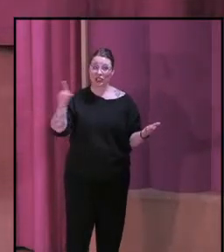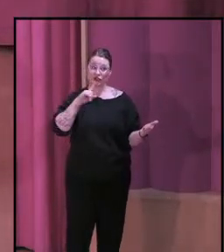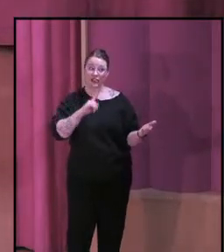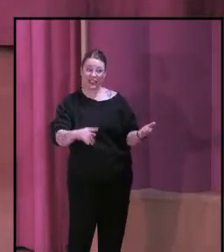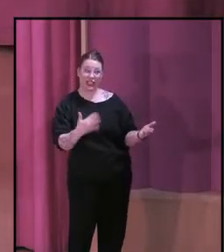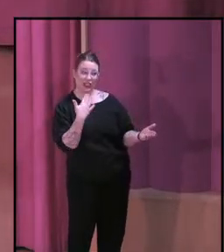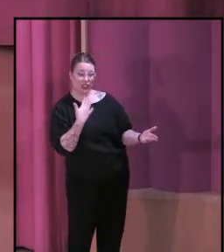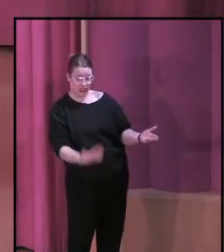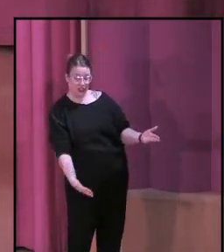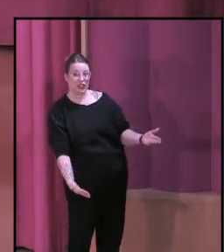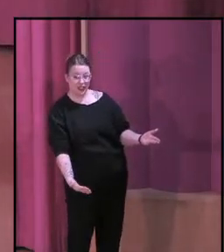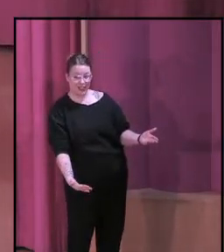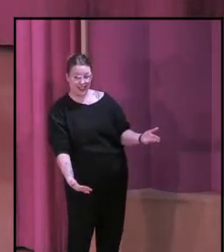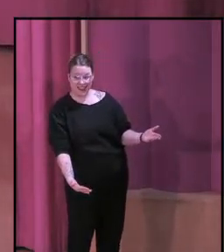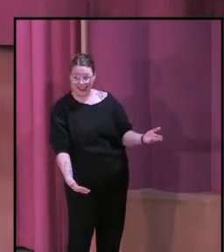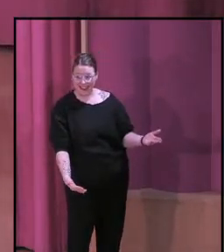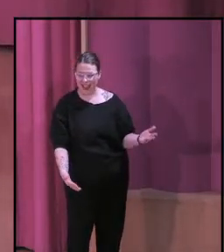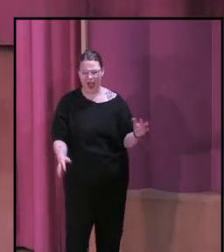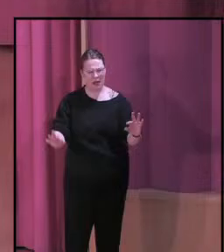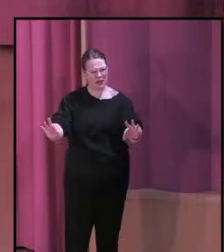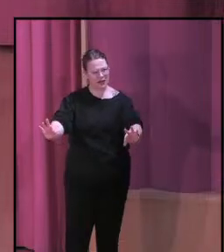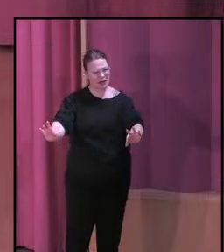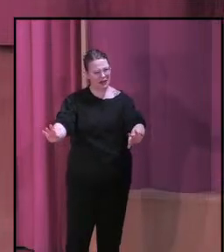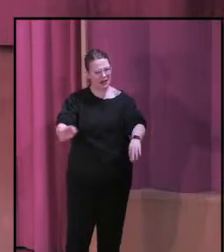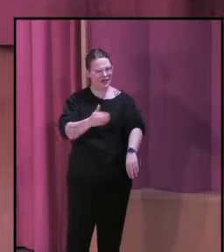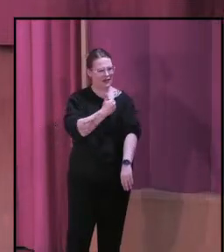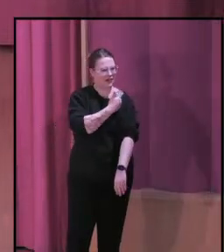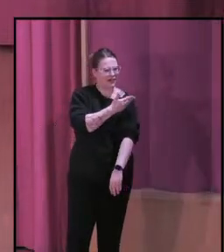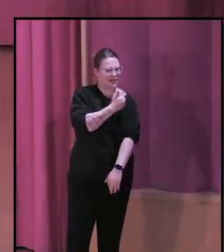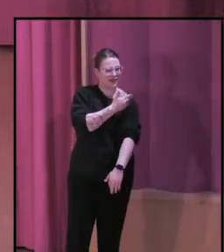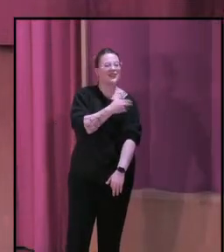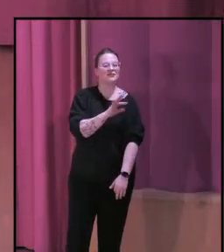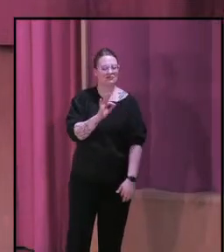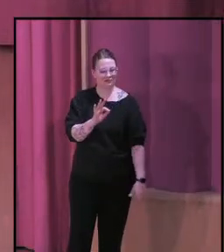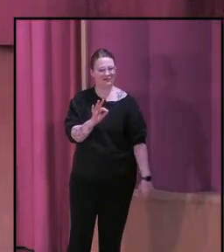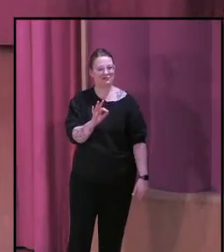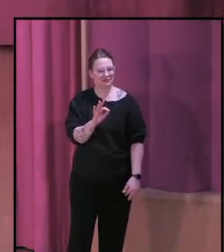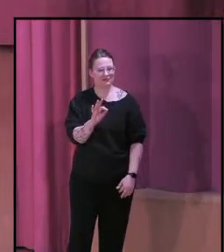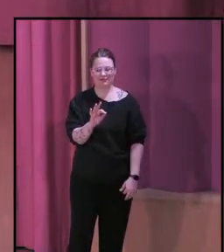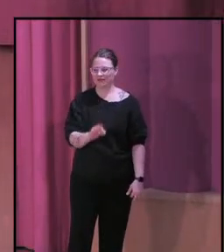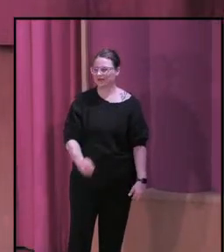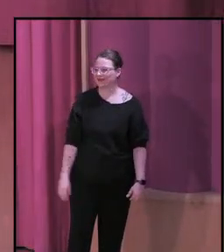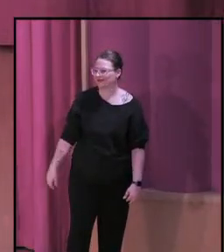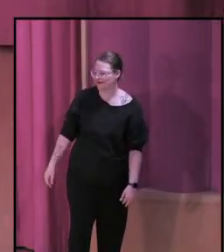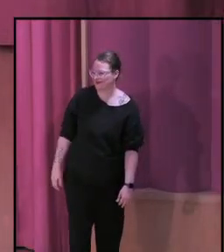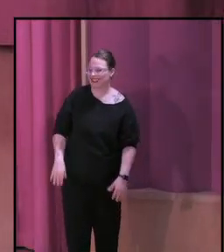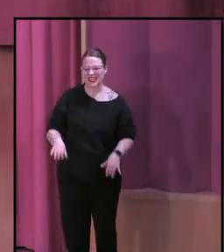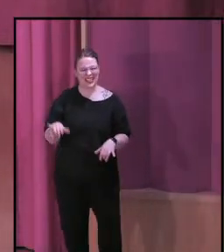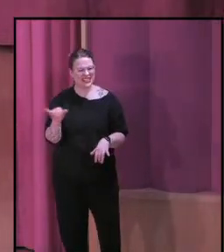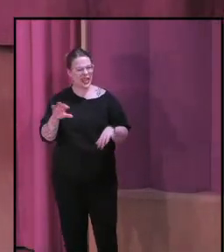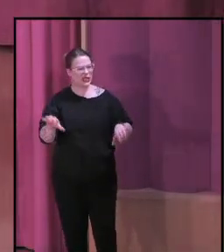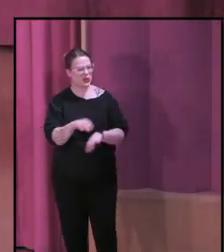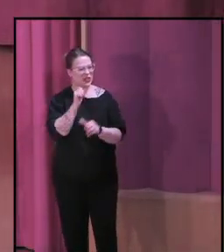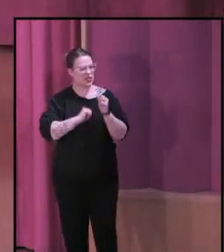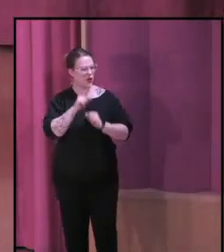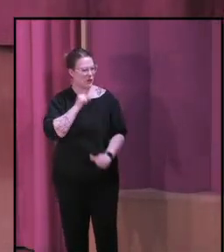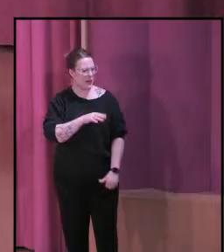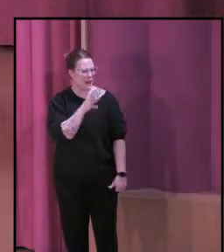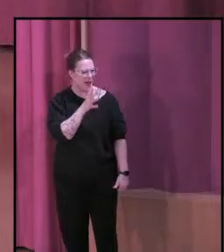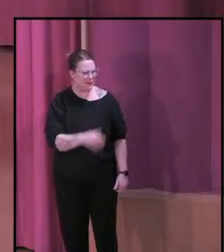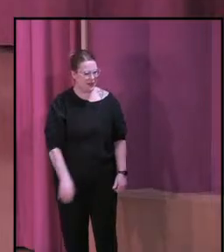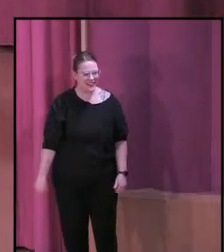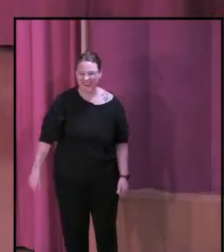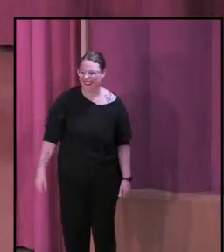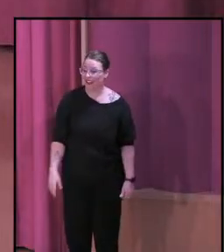he's really good." Yeah, I love that part. It's like doing a show for Mom. Okay, Veronica, you still